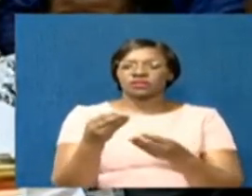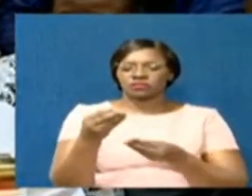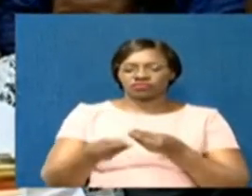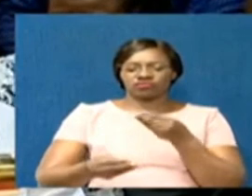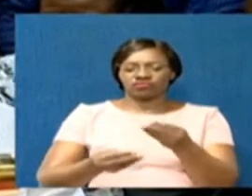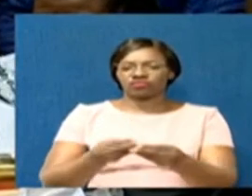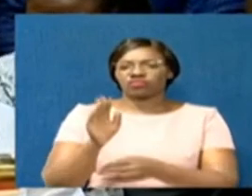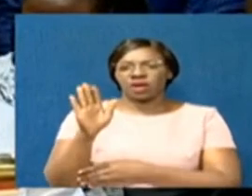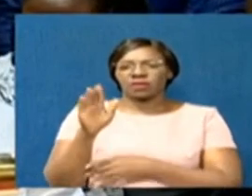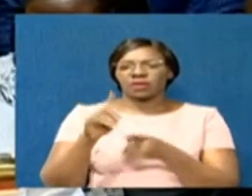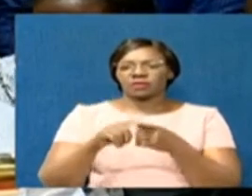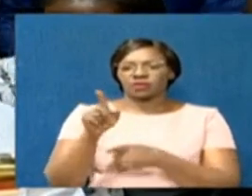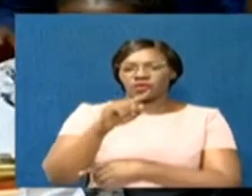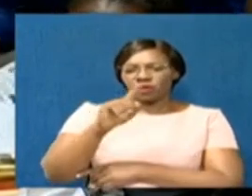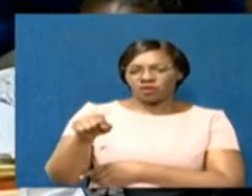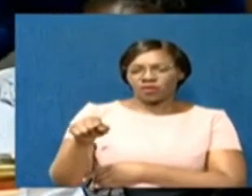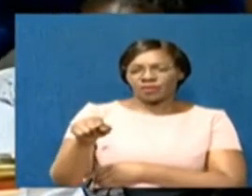to reproach.